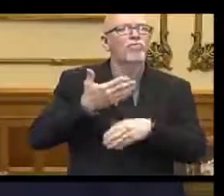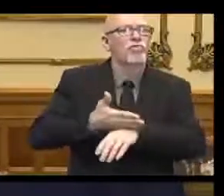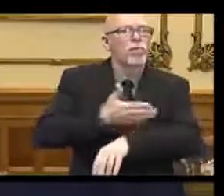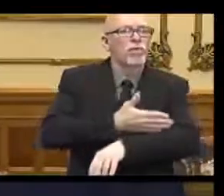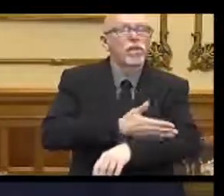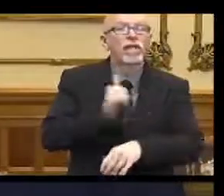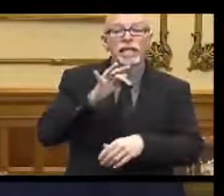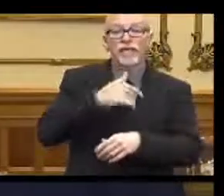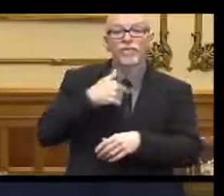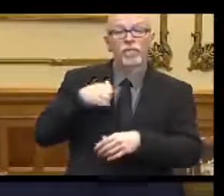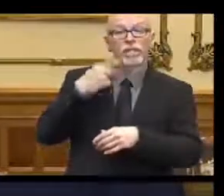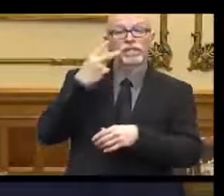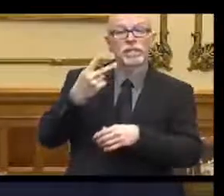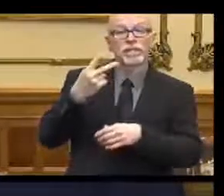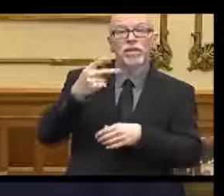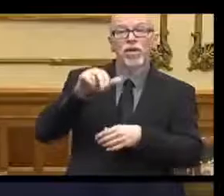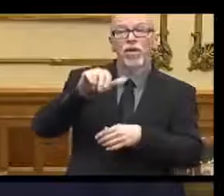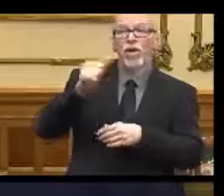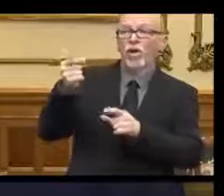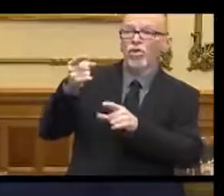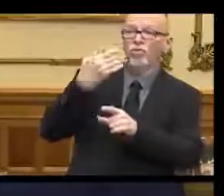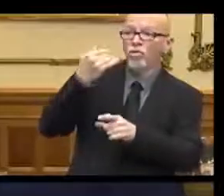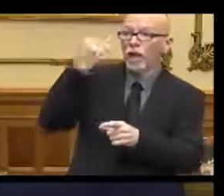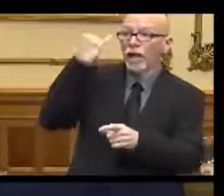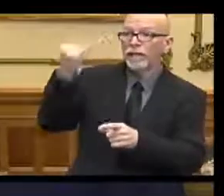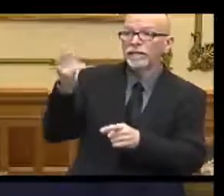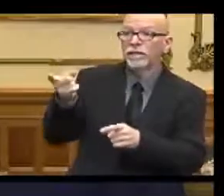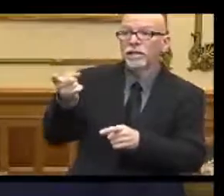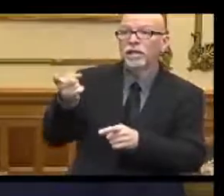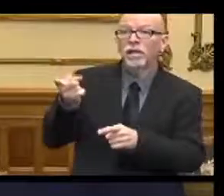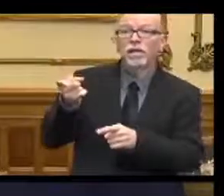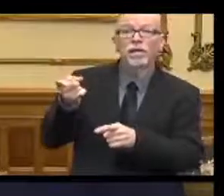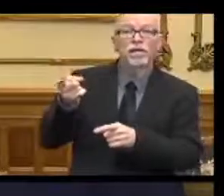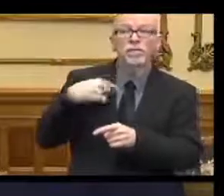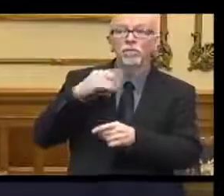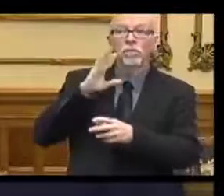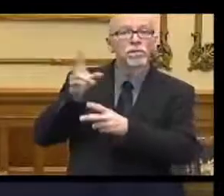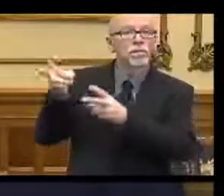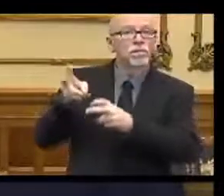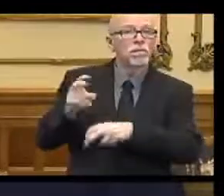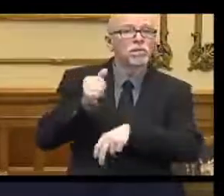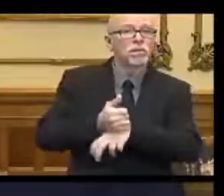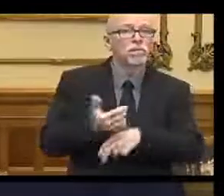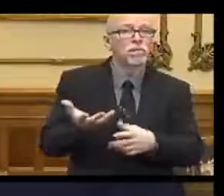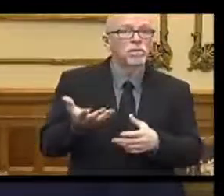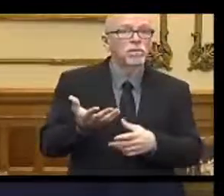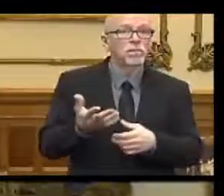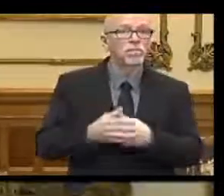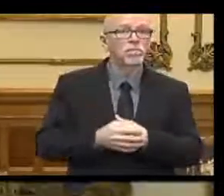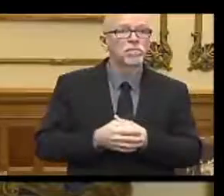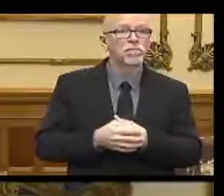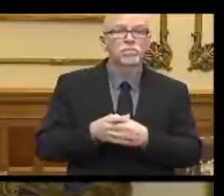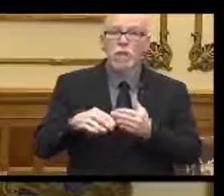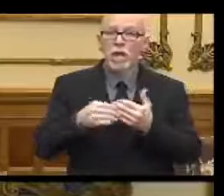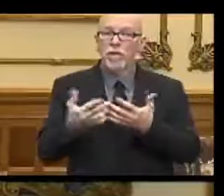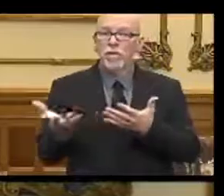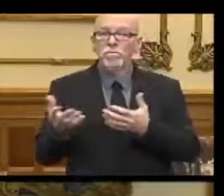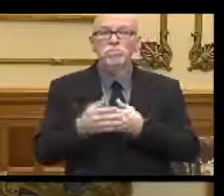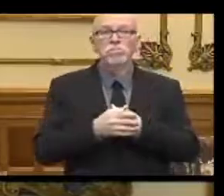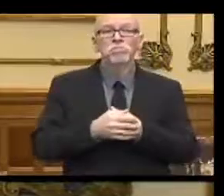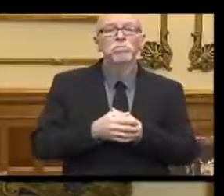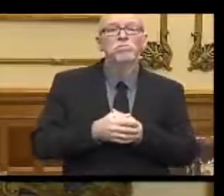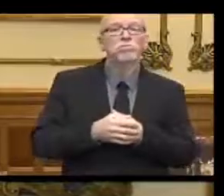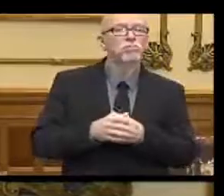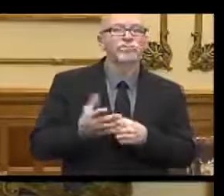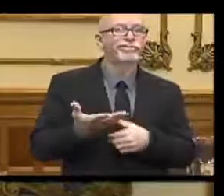we see, someone else have a good idea, we'll look to implement it here as well. We won't dither. Care to add anything about the regional approach?